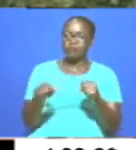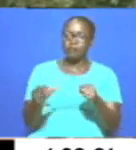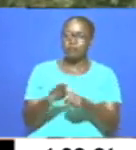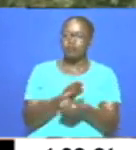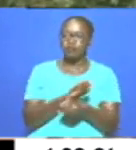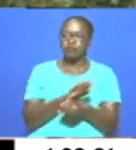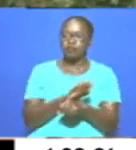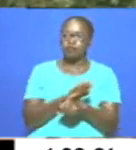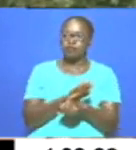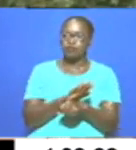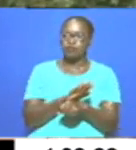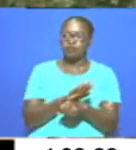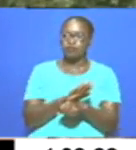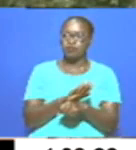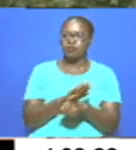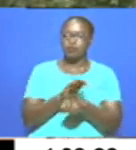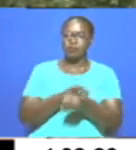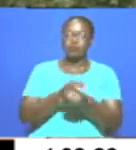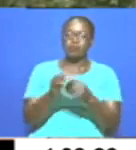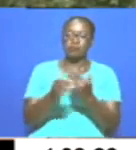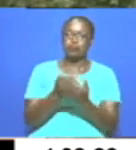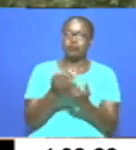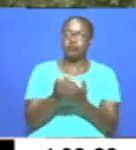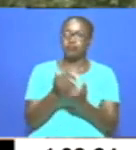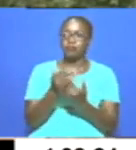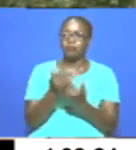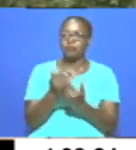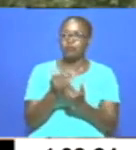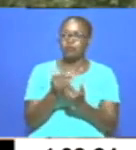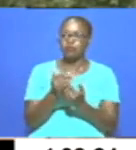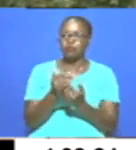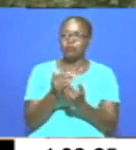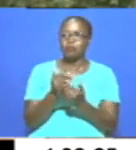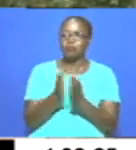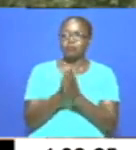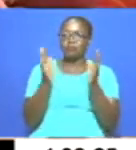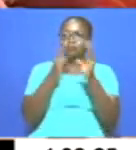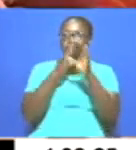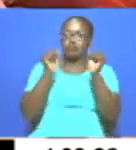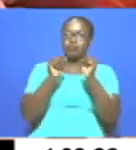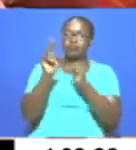under good care. With the President Uhuru Kenyatta.